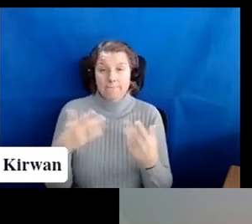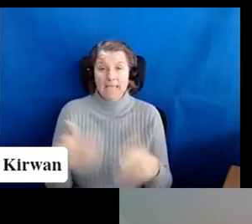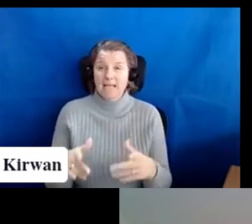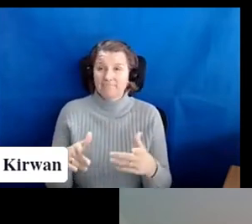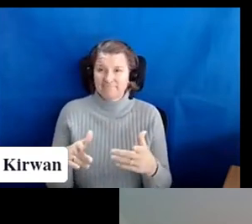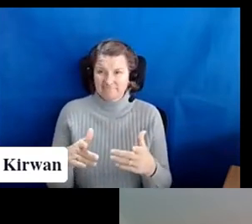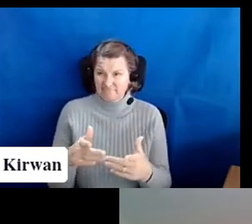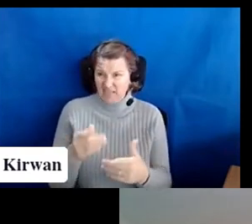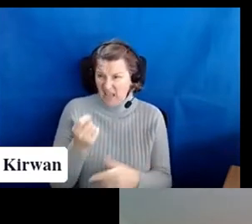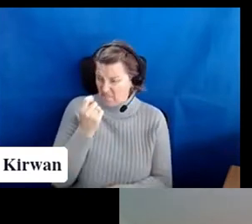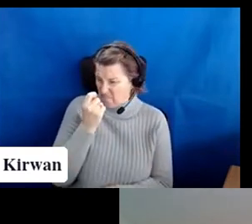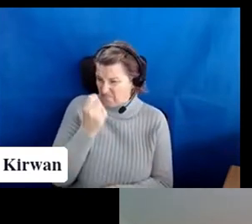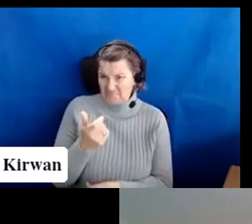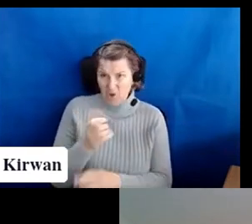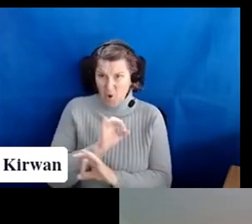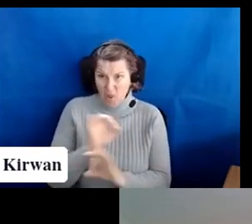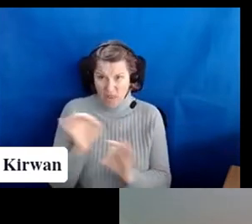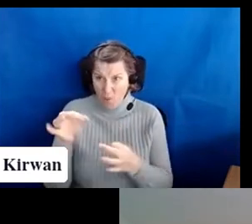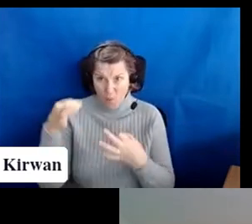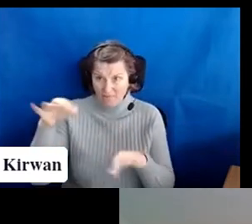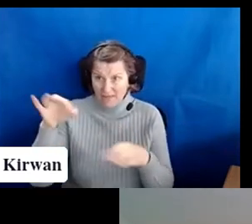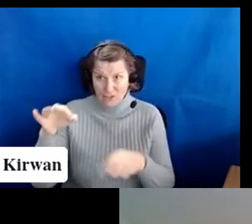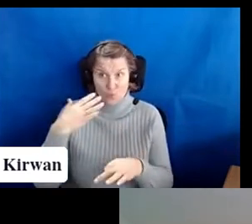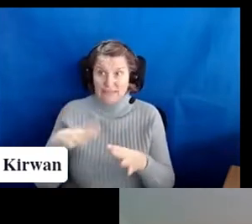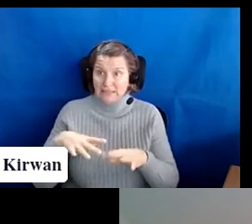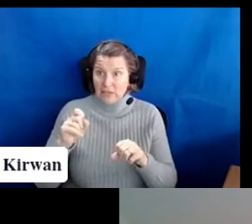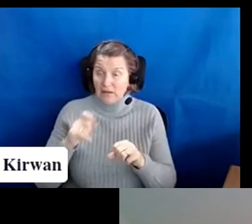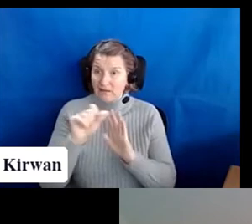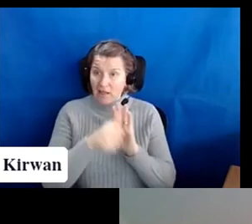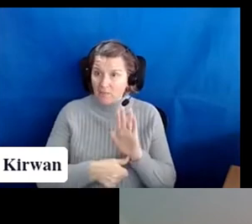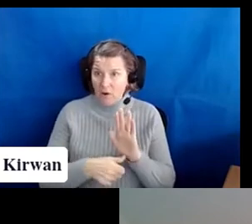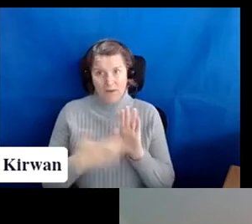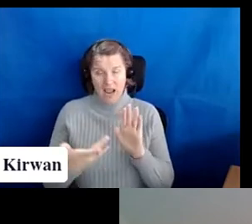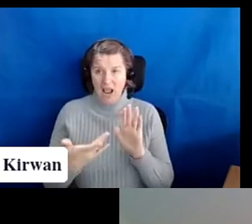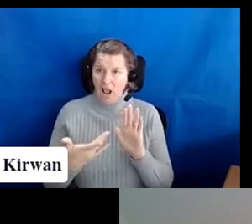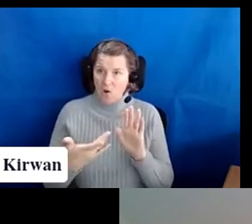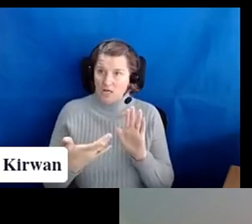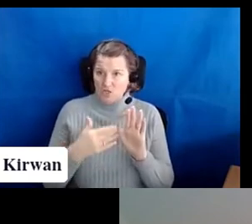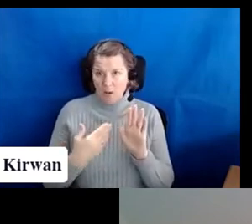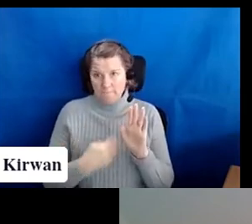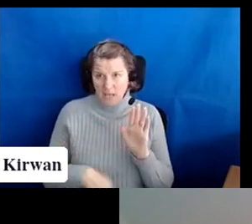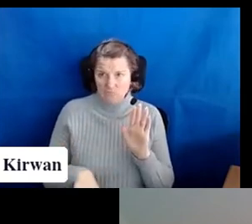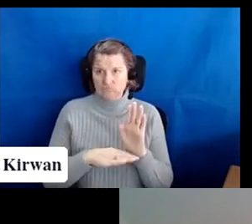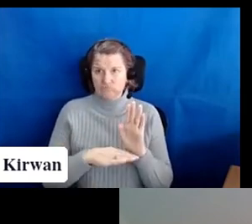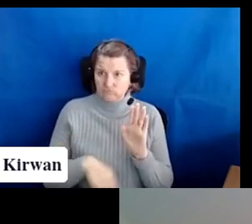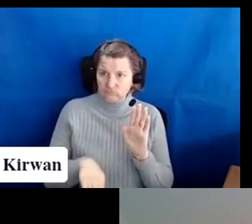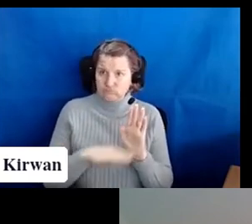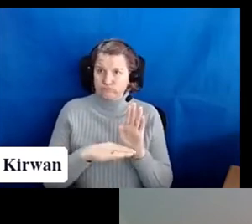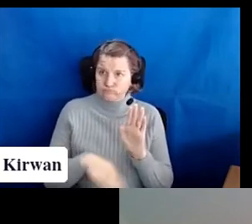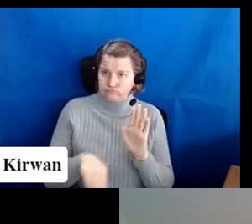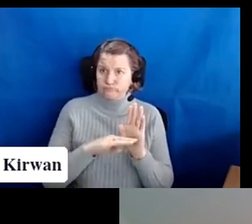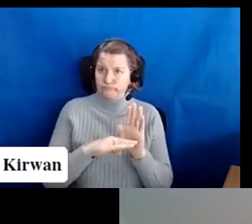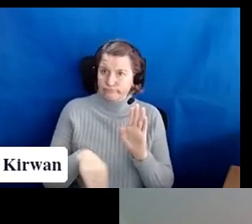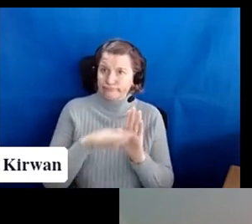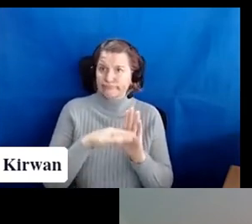little to no qualifications when they started on the programme, and some have now gone on to undertake university courses in